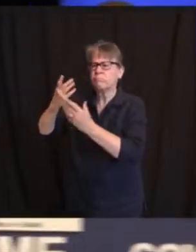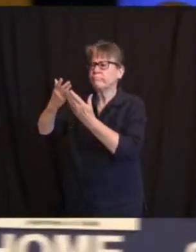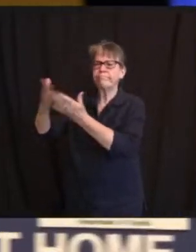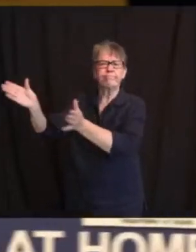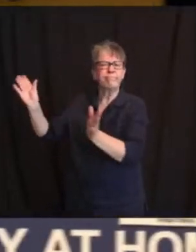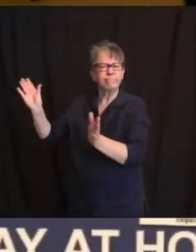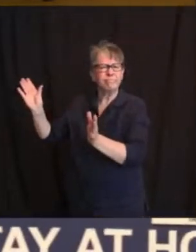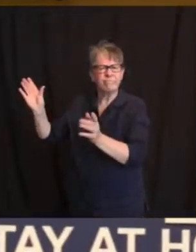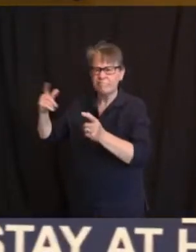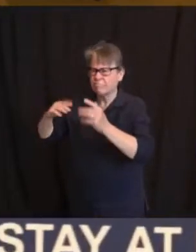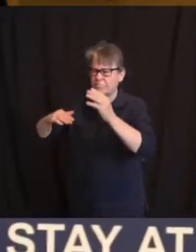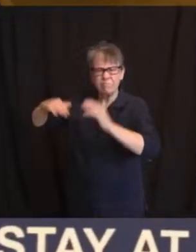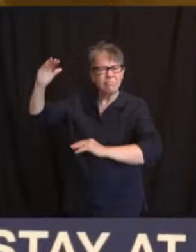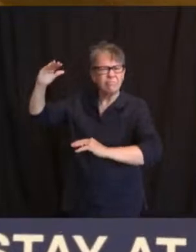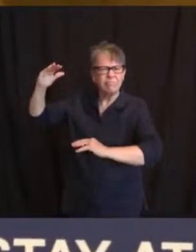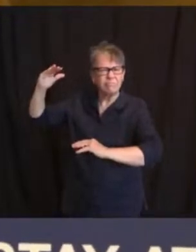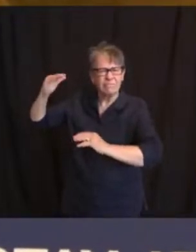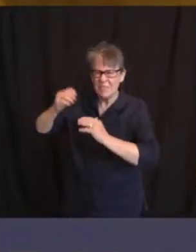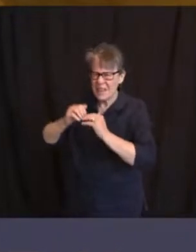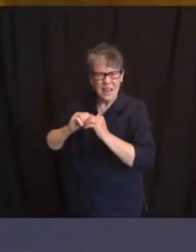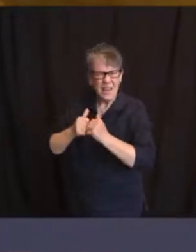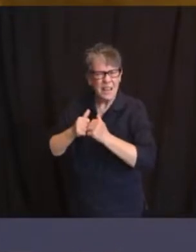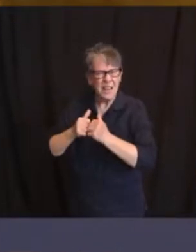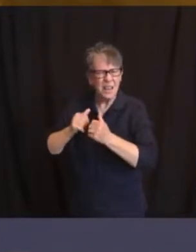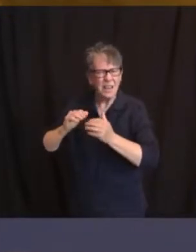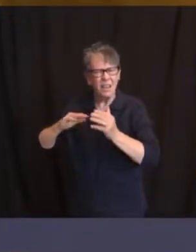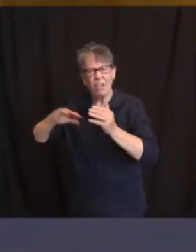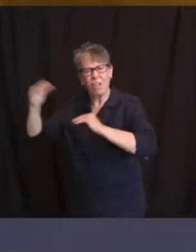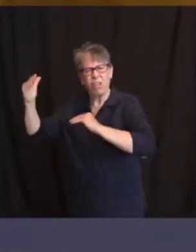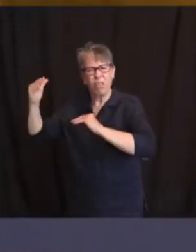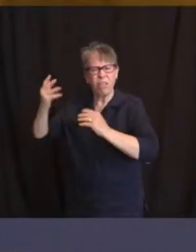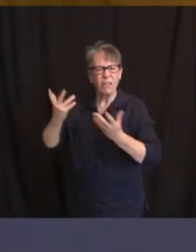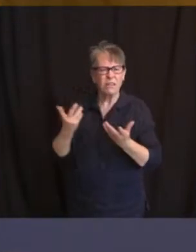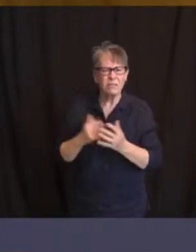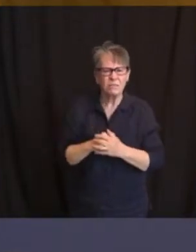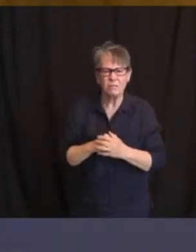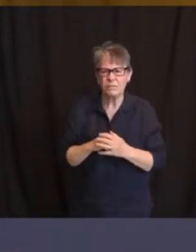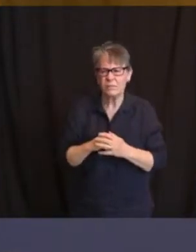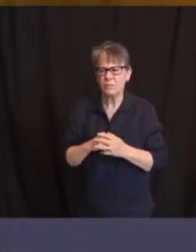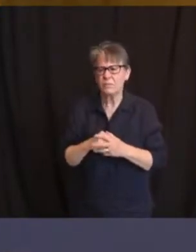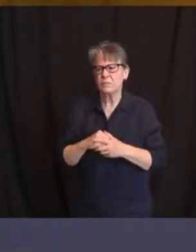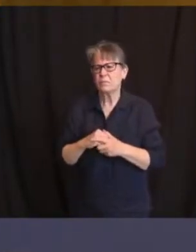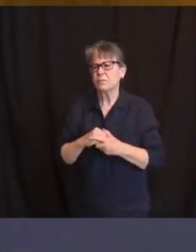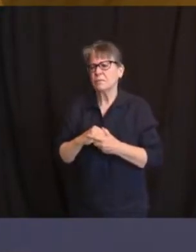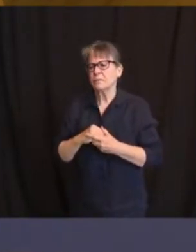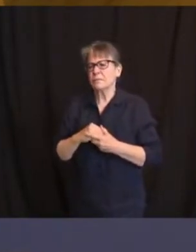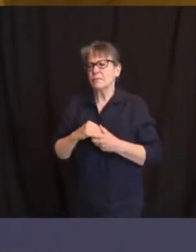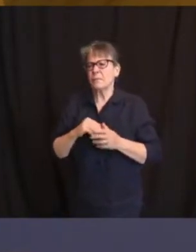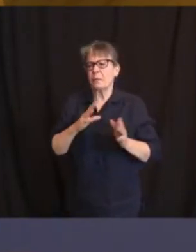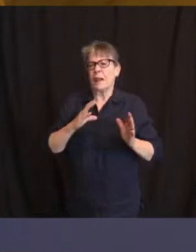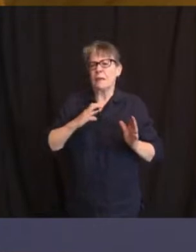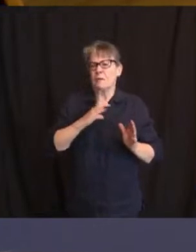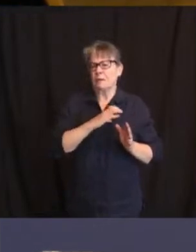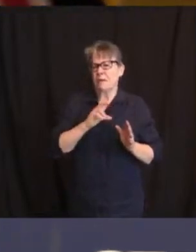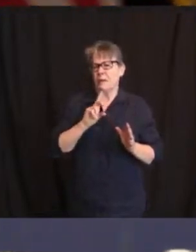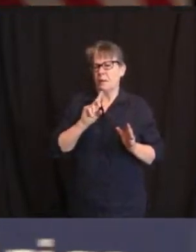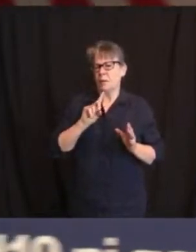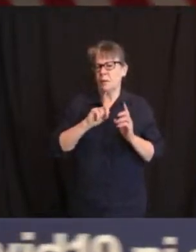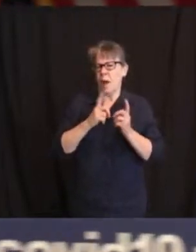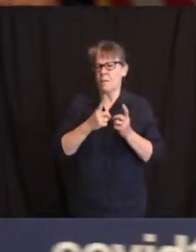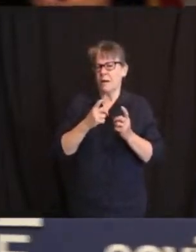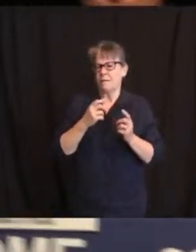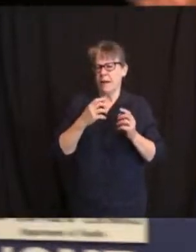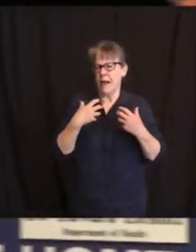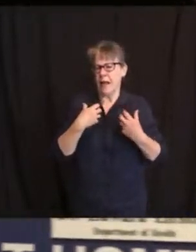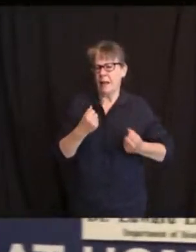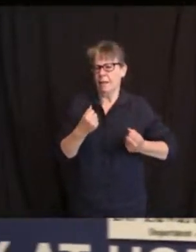to send it over to Ed. He's the keeper of all of the data, particularly on deaths. Thank you.